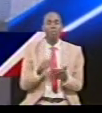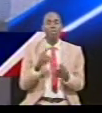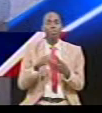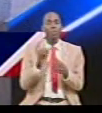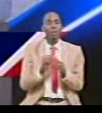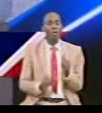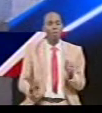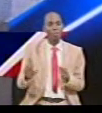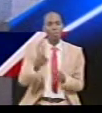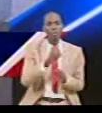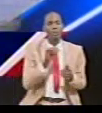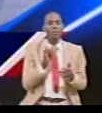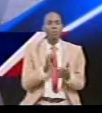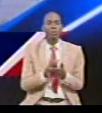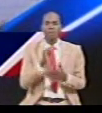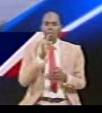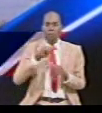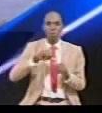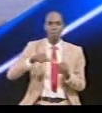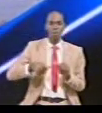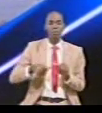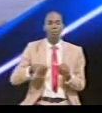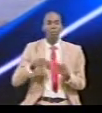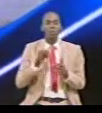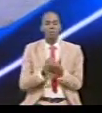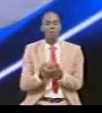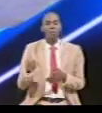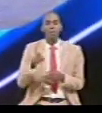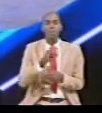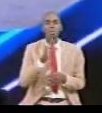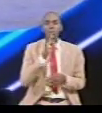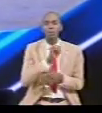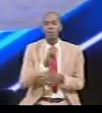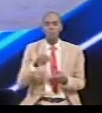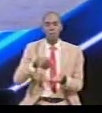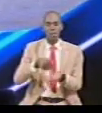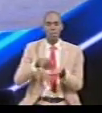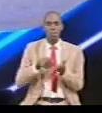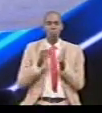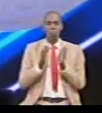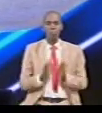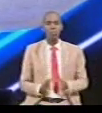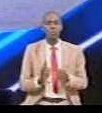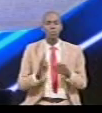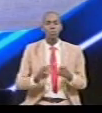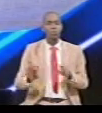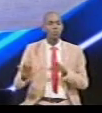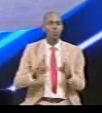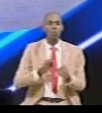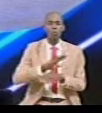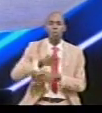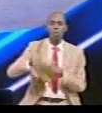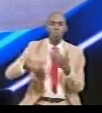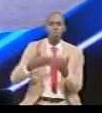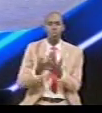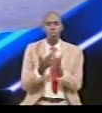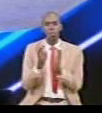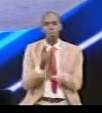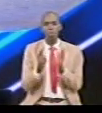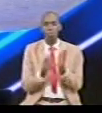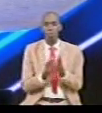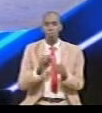is circumcised, that he is a debtor to do the whole law. Verse